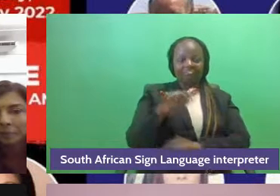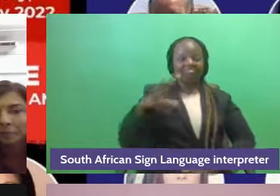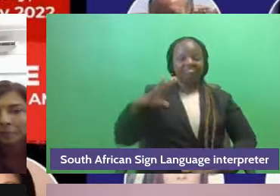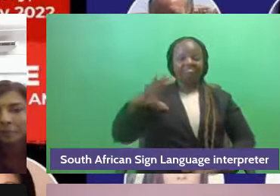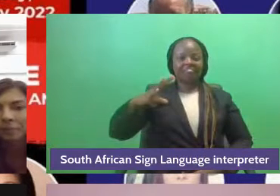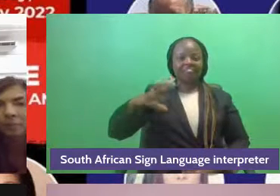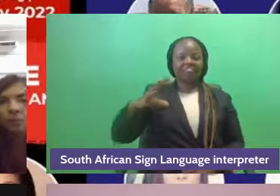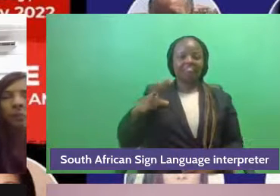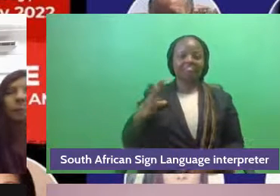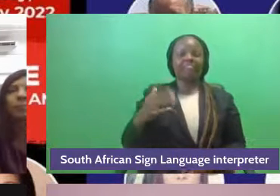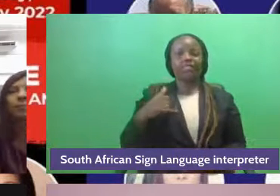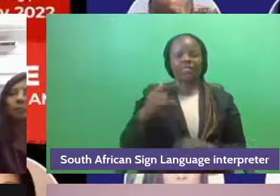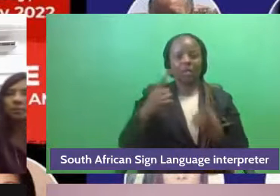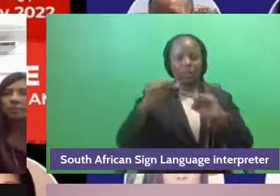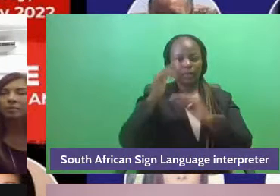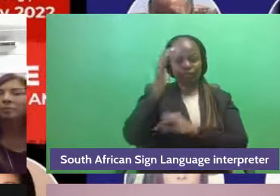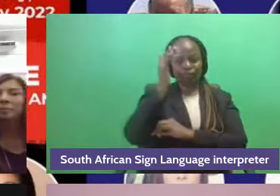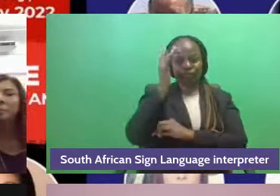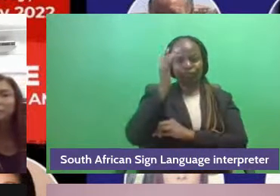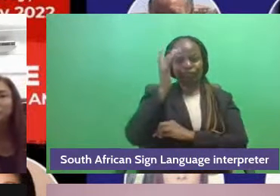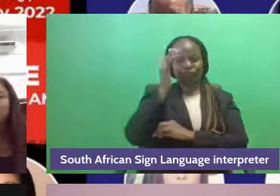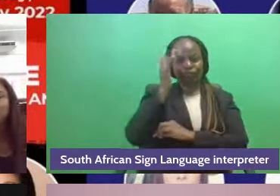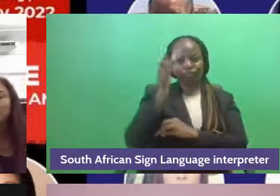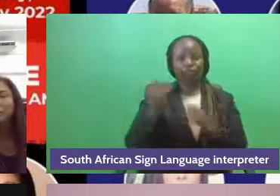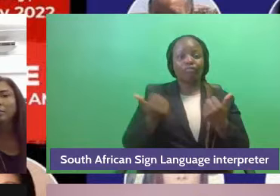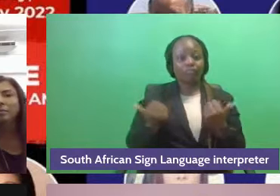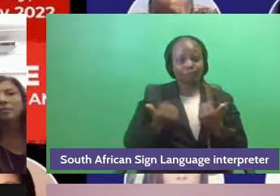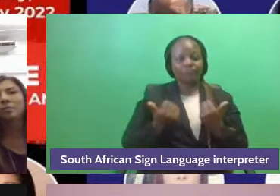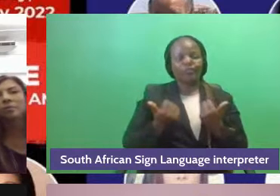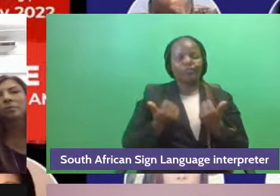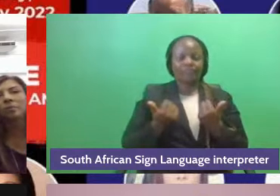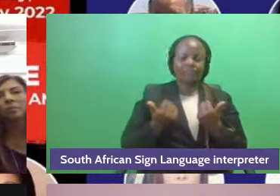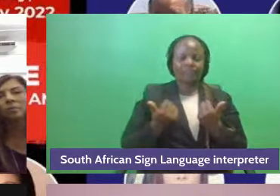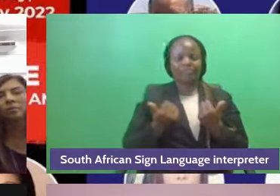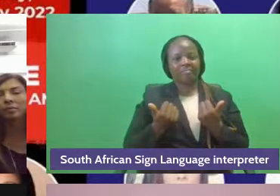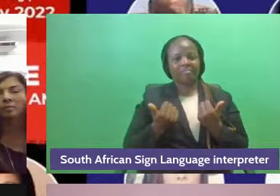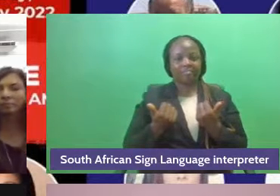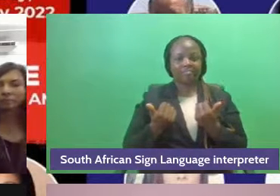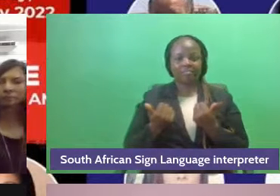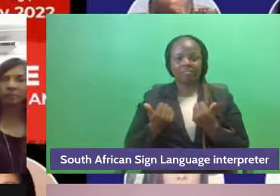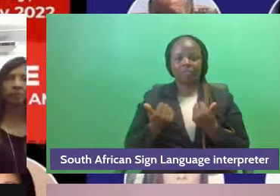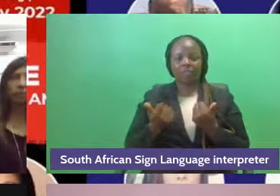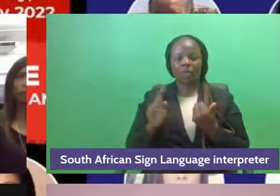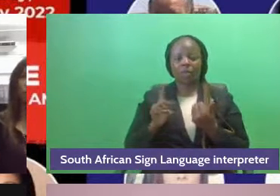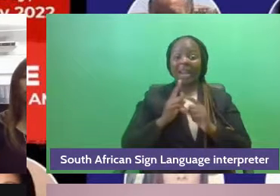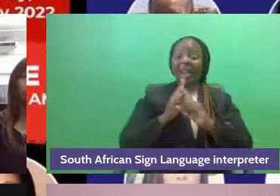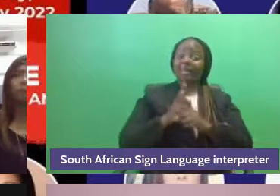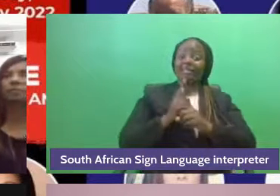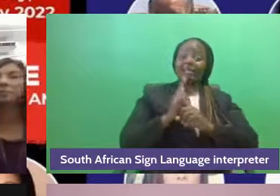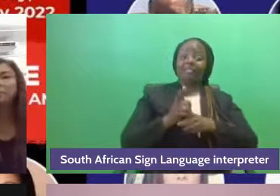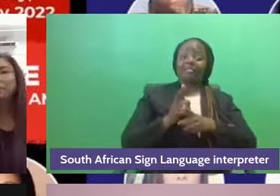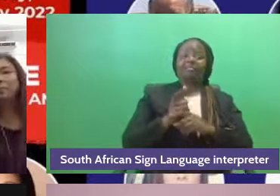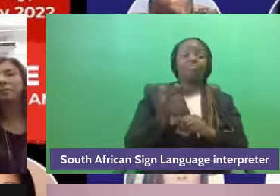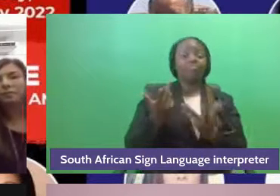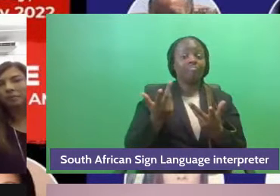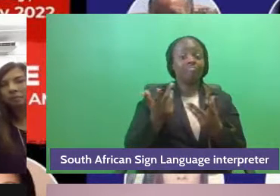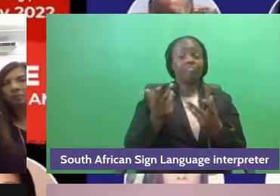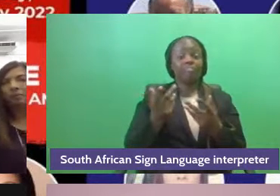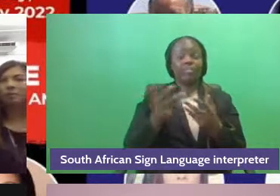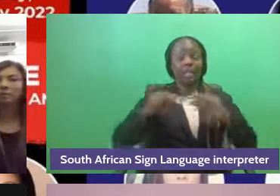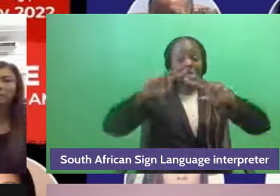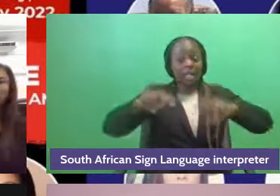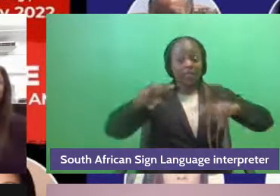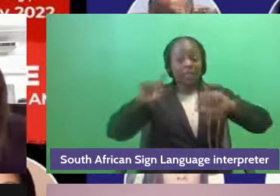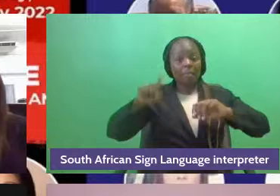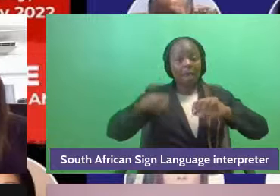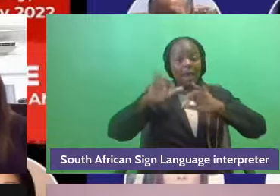We have reflections in terms of the response in terms of investigations must be done in